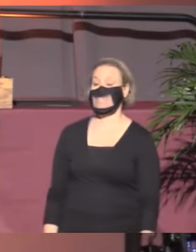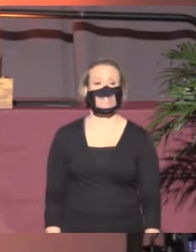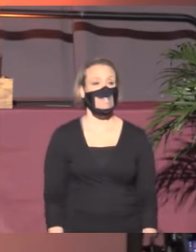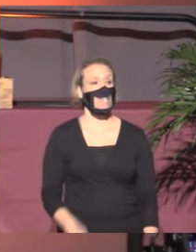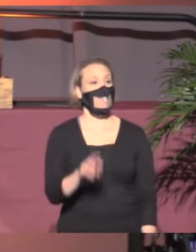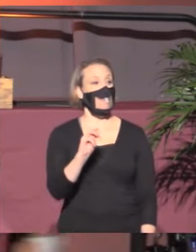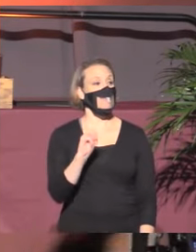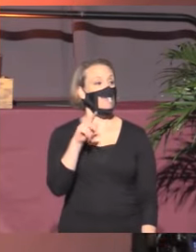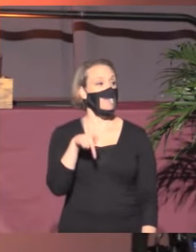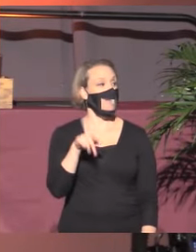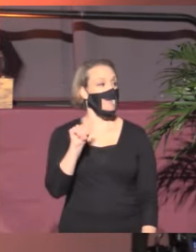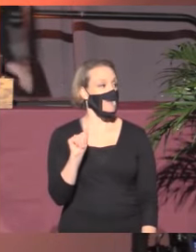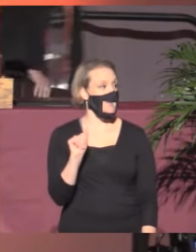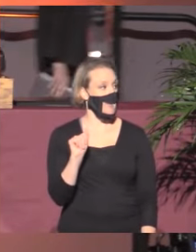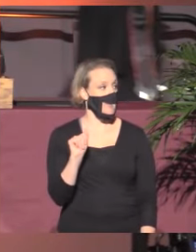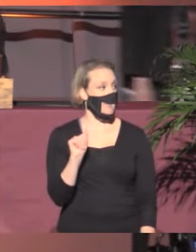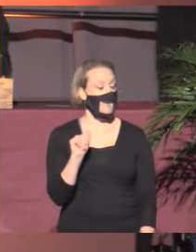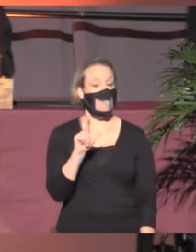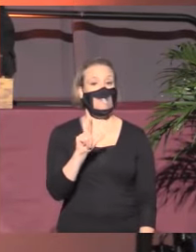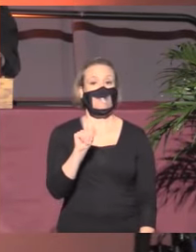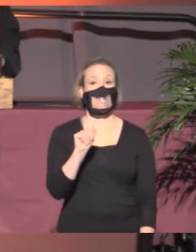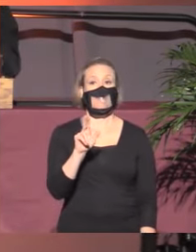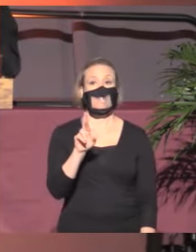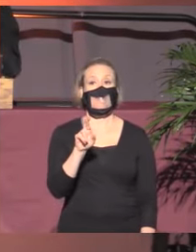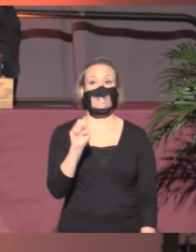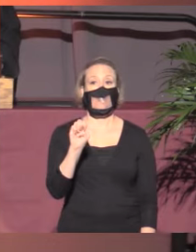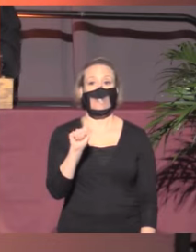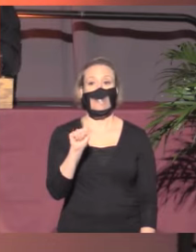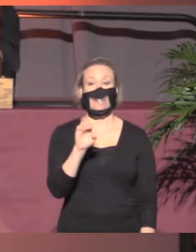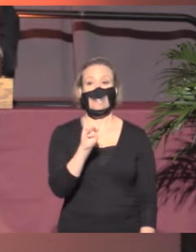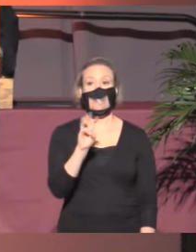Master of Public Administration, Laura E. Wade.